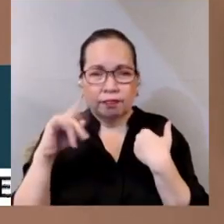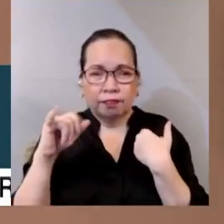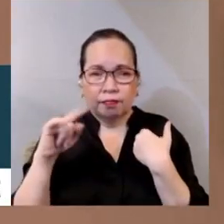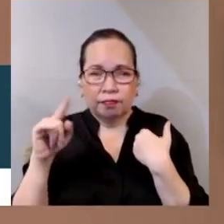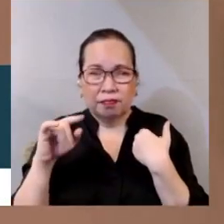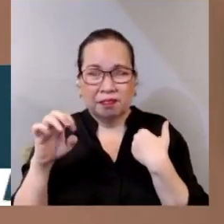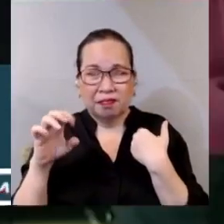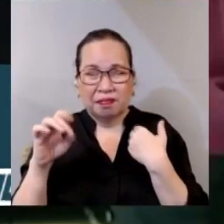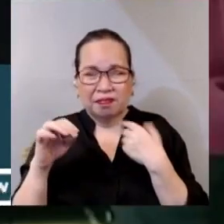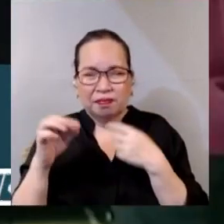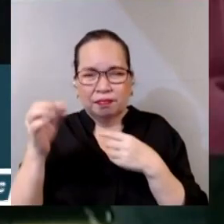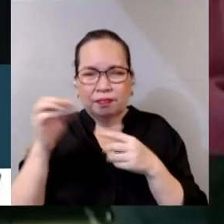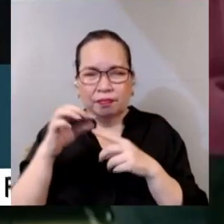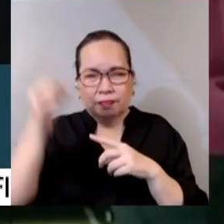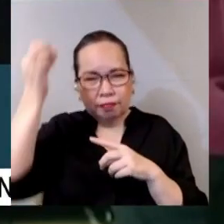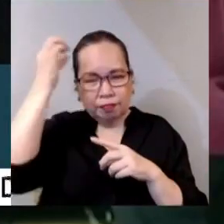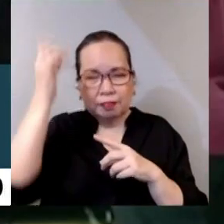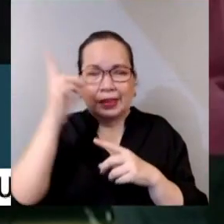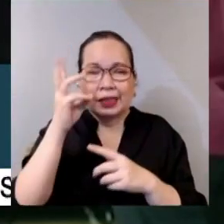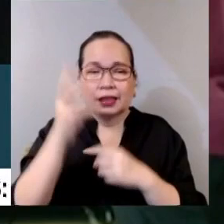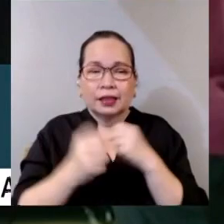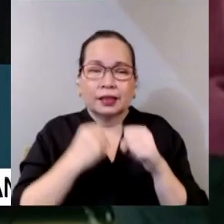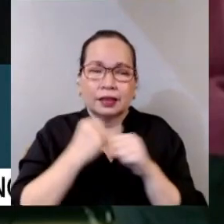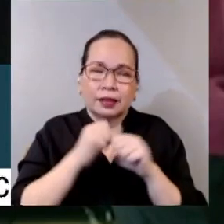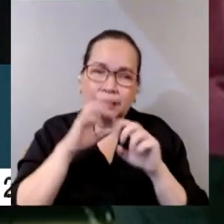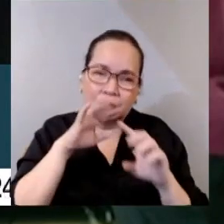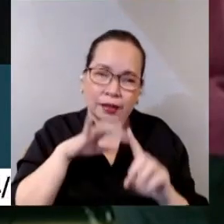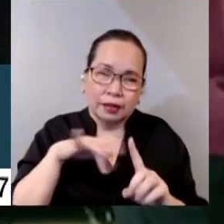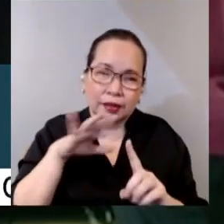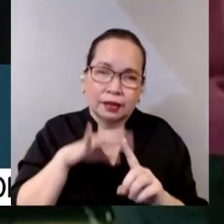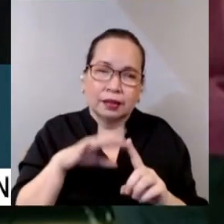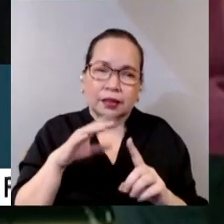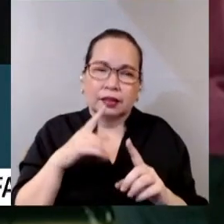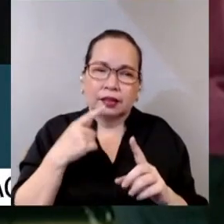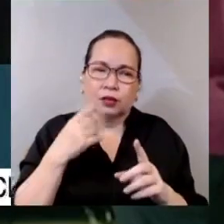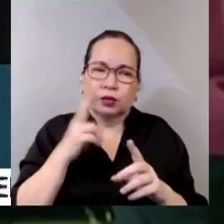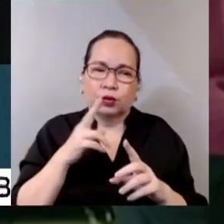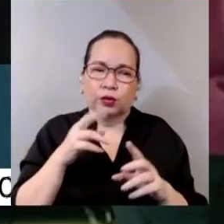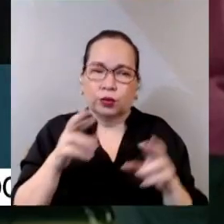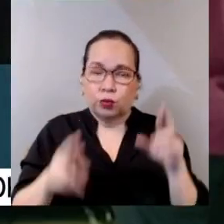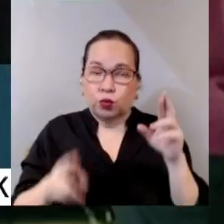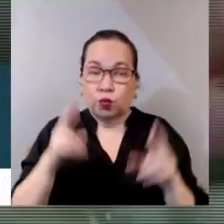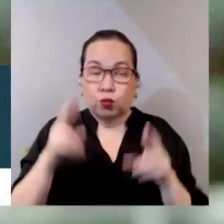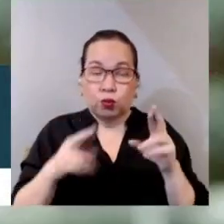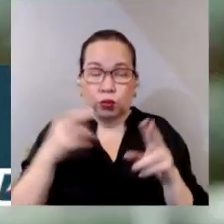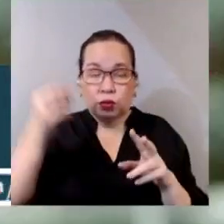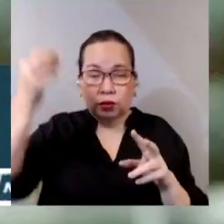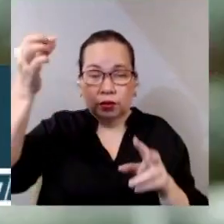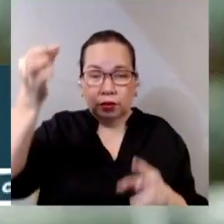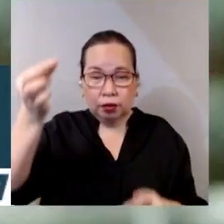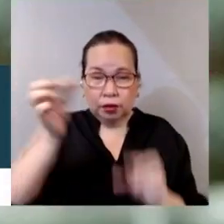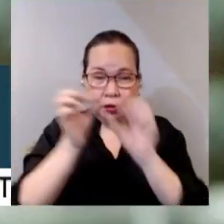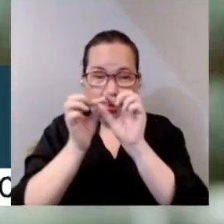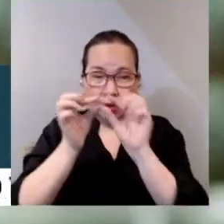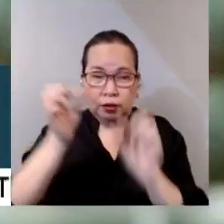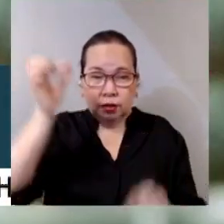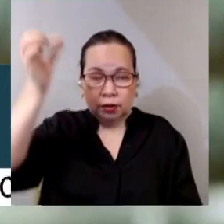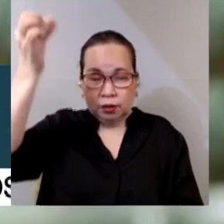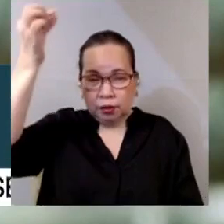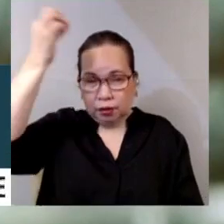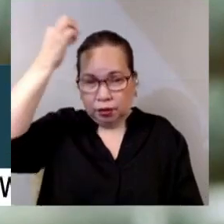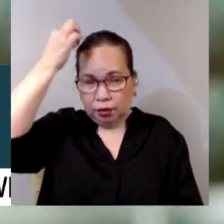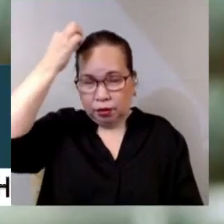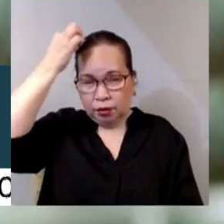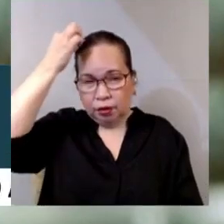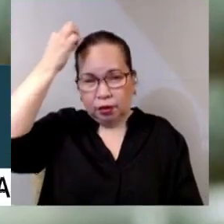six-year study. The study will use a robot to surgically place a brain-computer interface, or BCI, implant